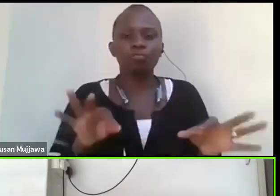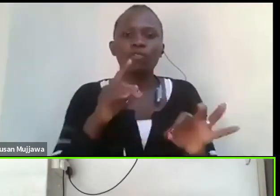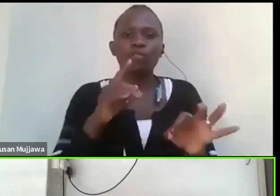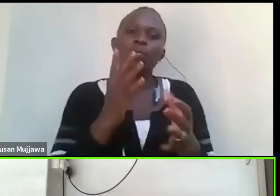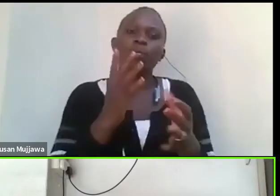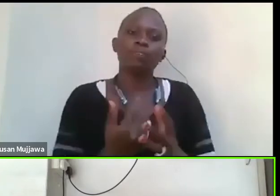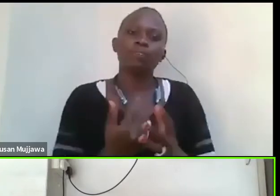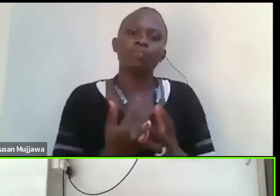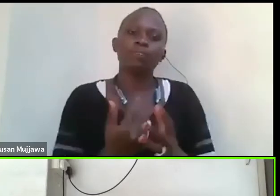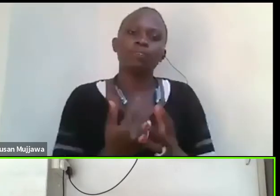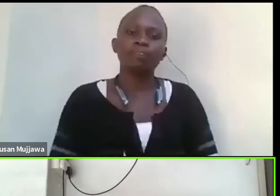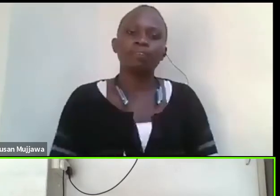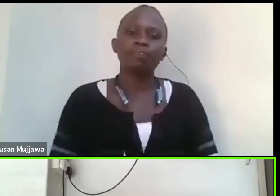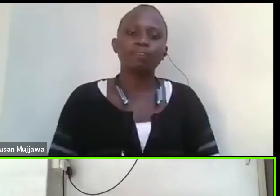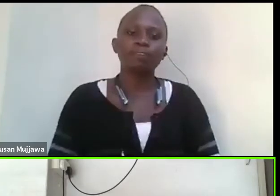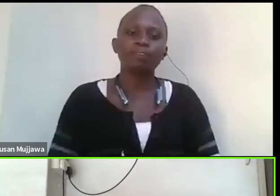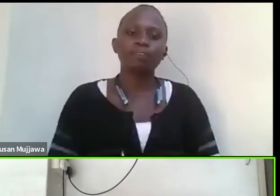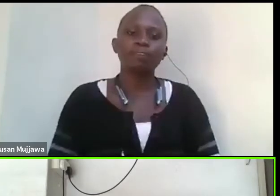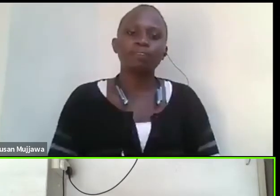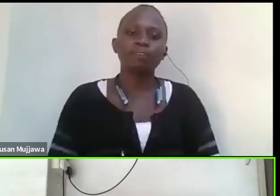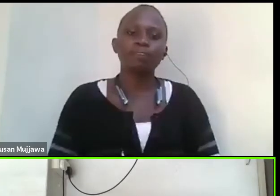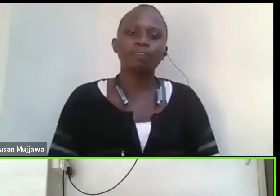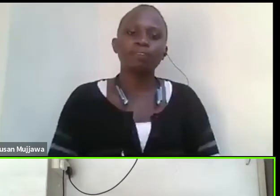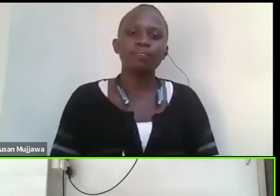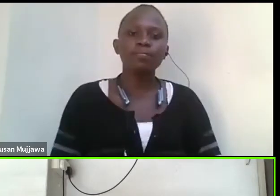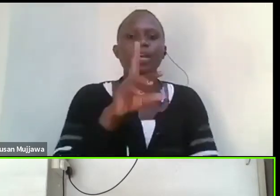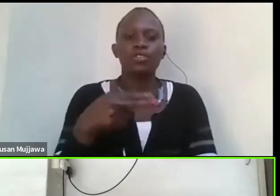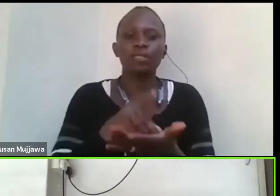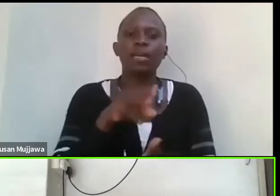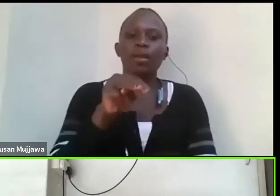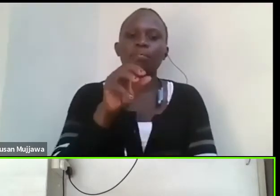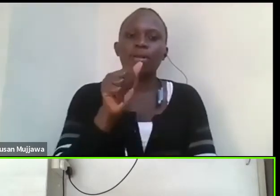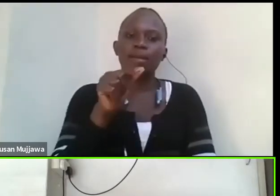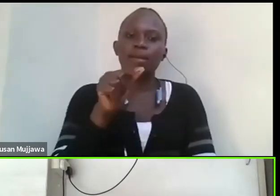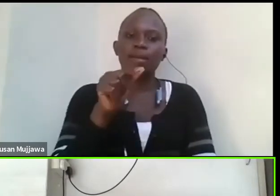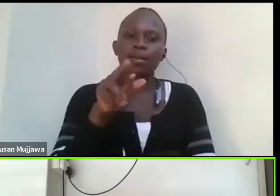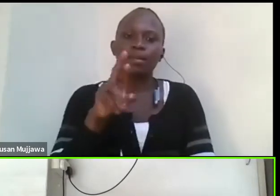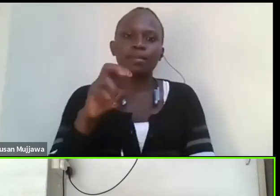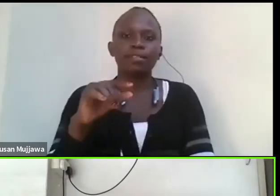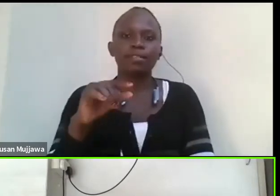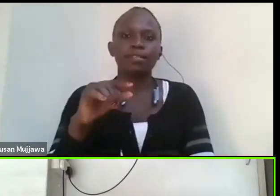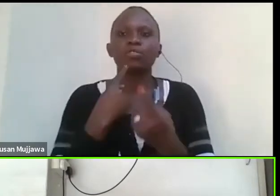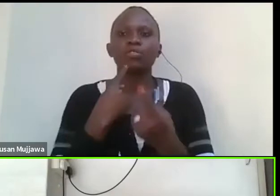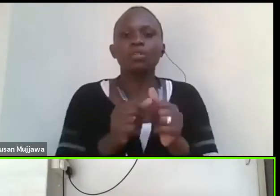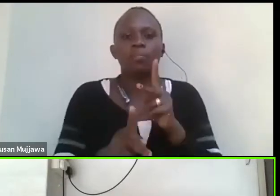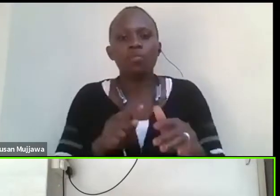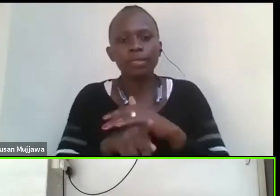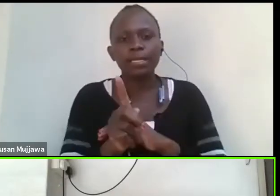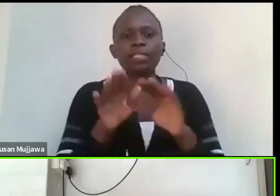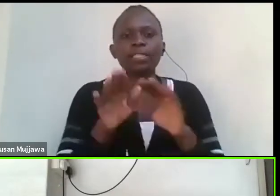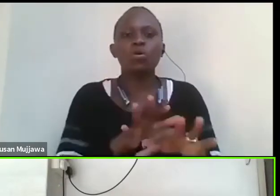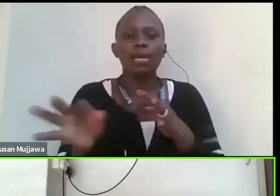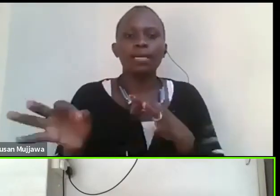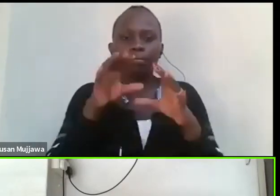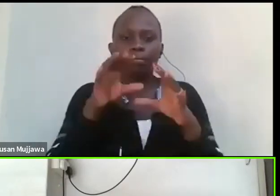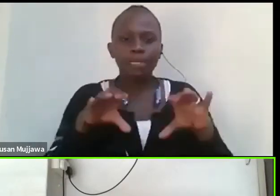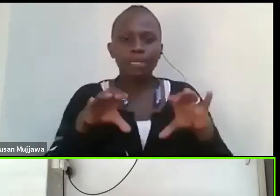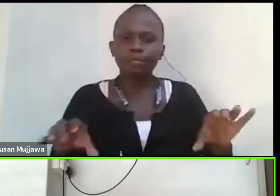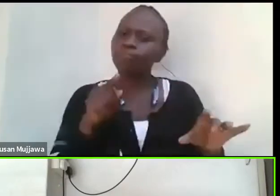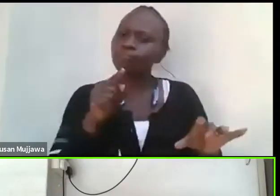about people going into online marketing. That is another opportunity, okay, that has come